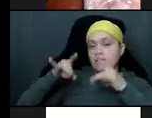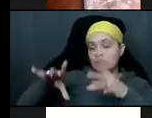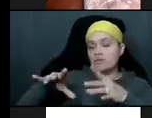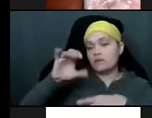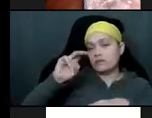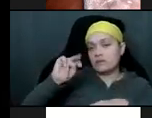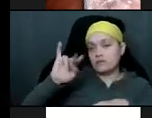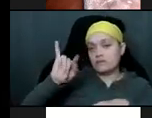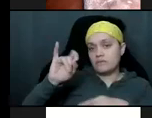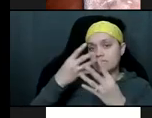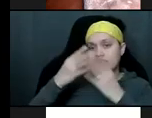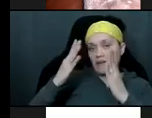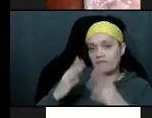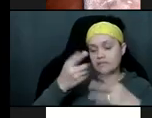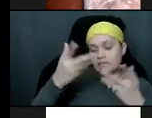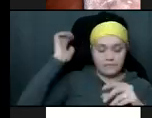convicts.